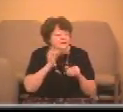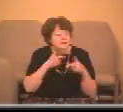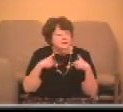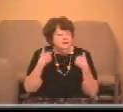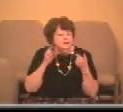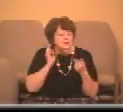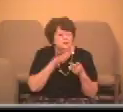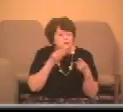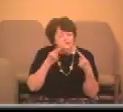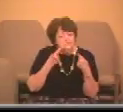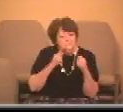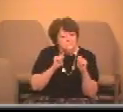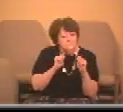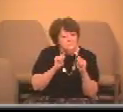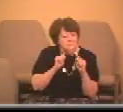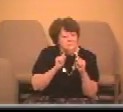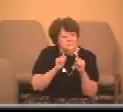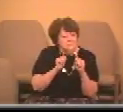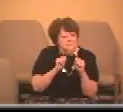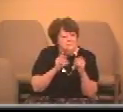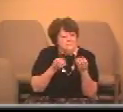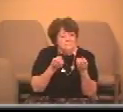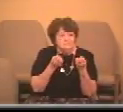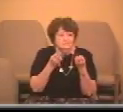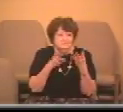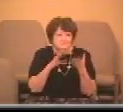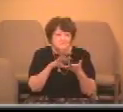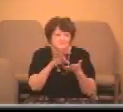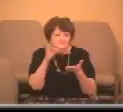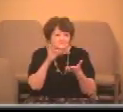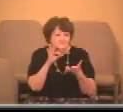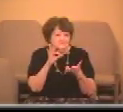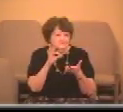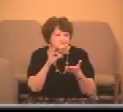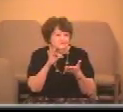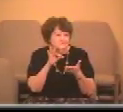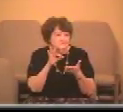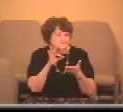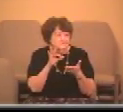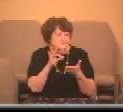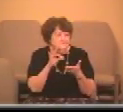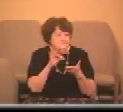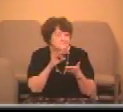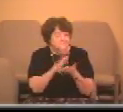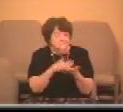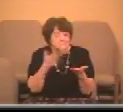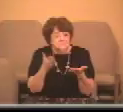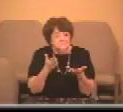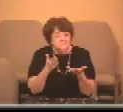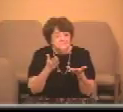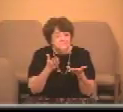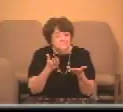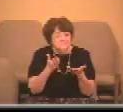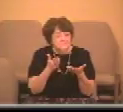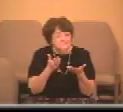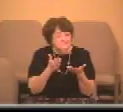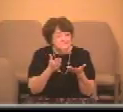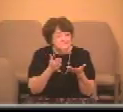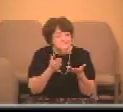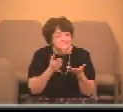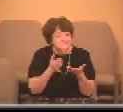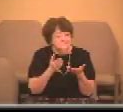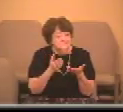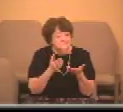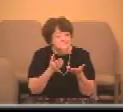tried hard to find common ground with someone or something that sees